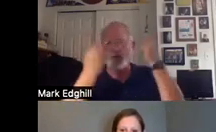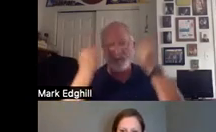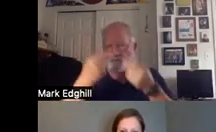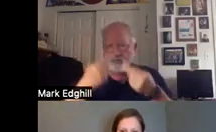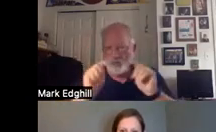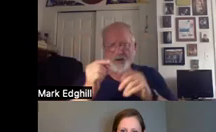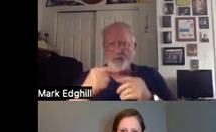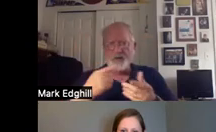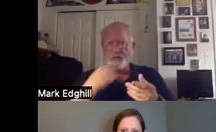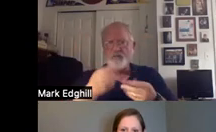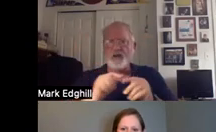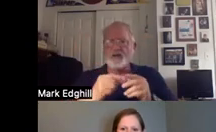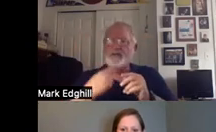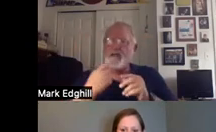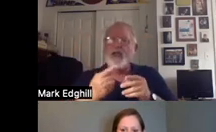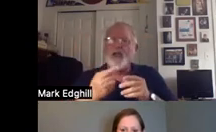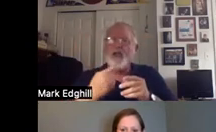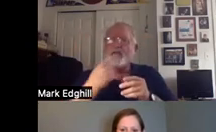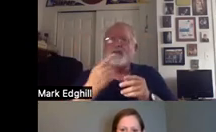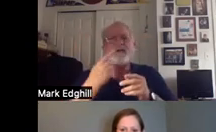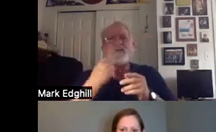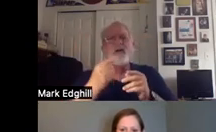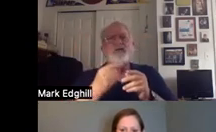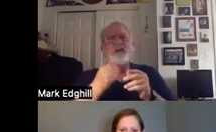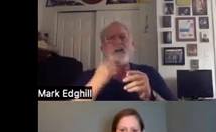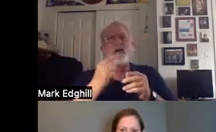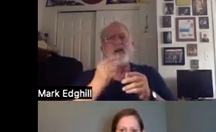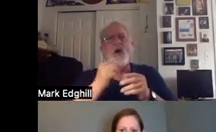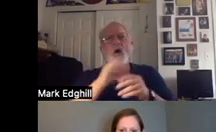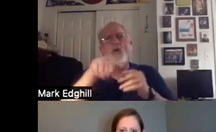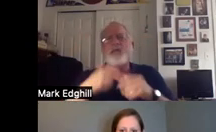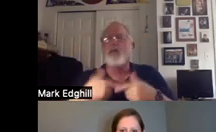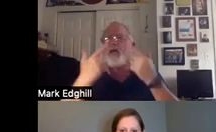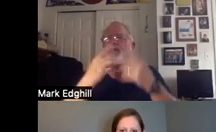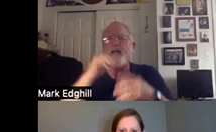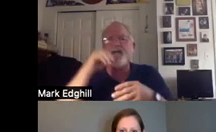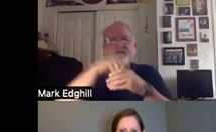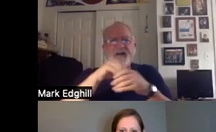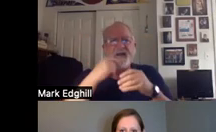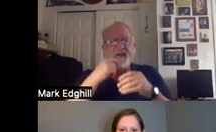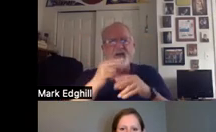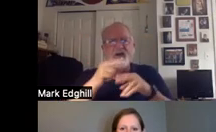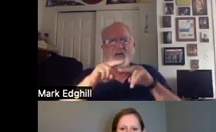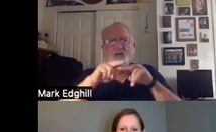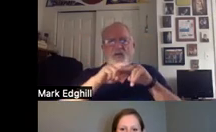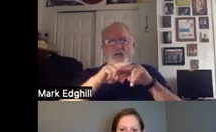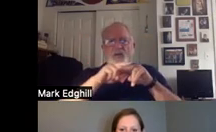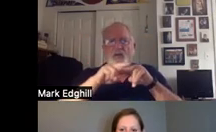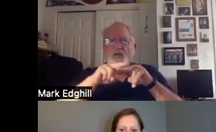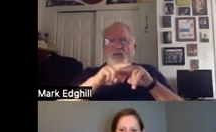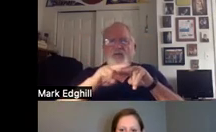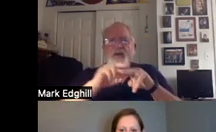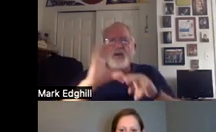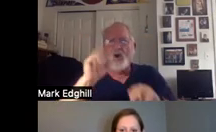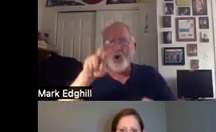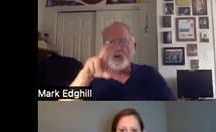theory, she's trying is. And her theory, she's trying to describe all the life that could fit in. All of the life that could fit